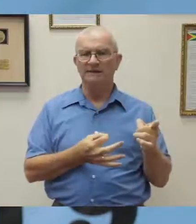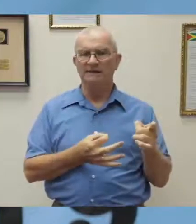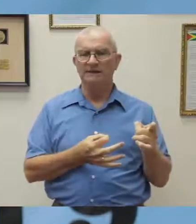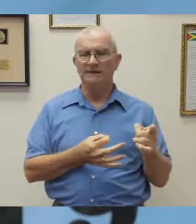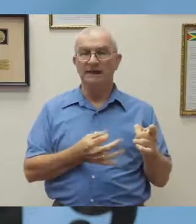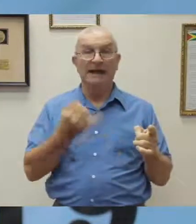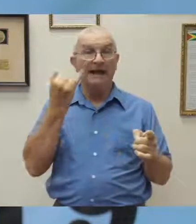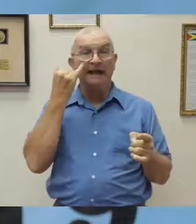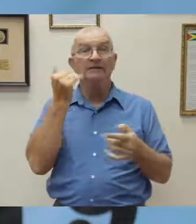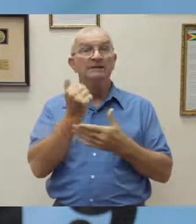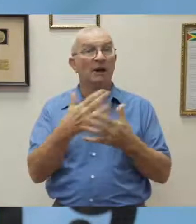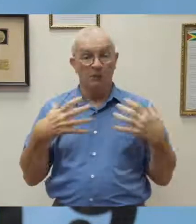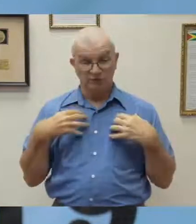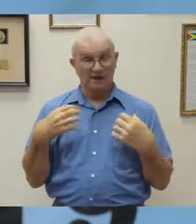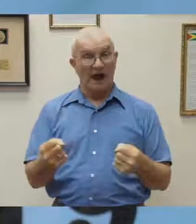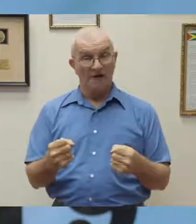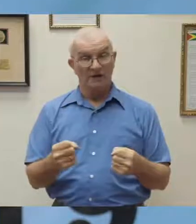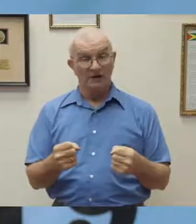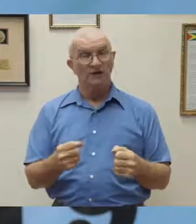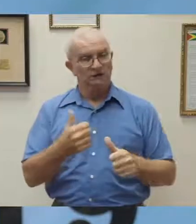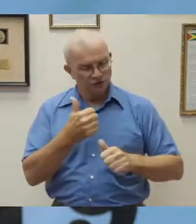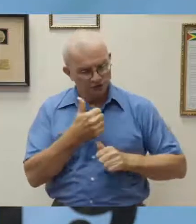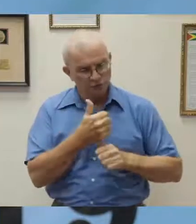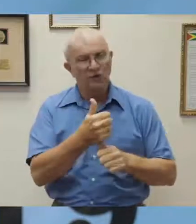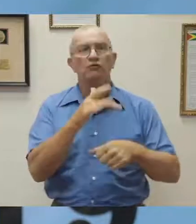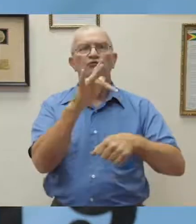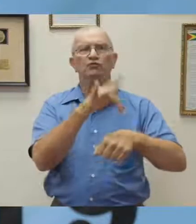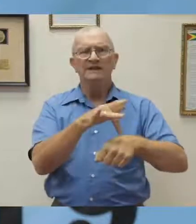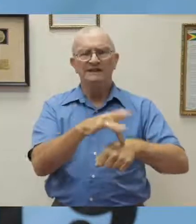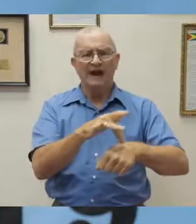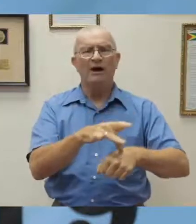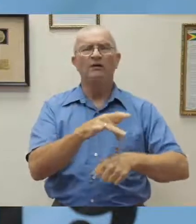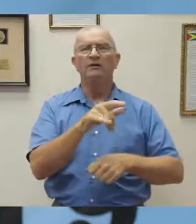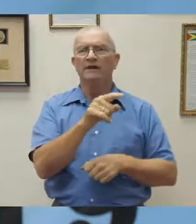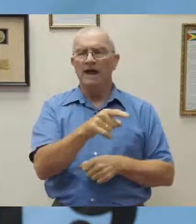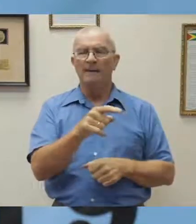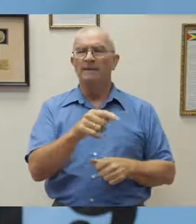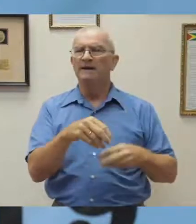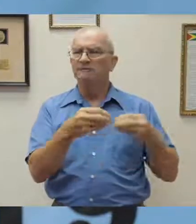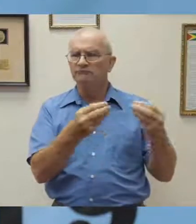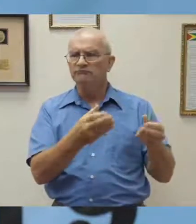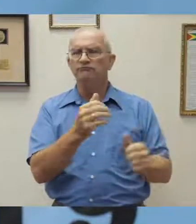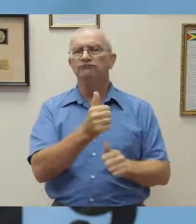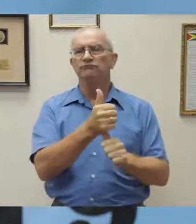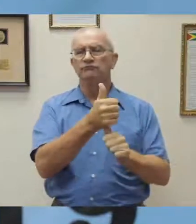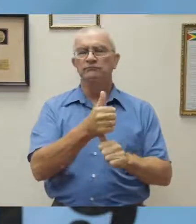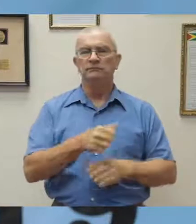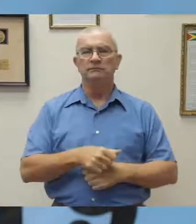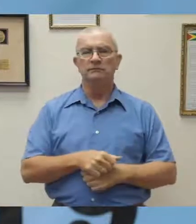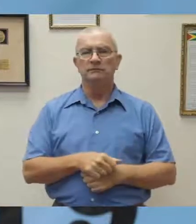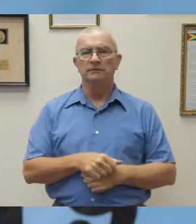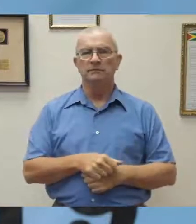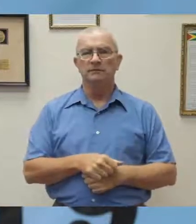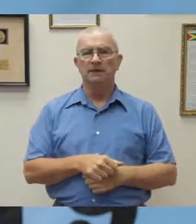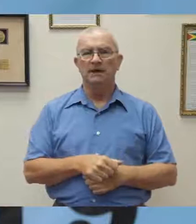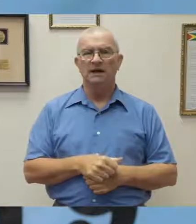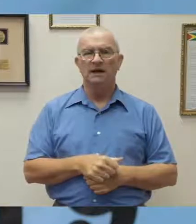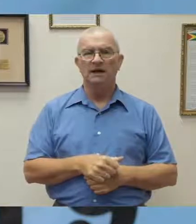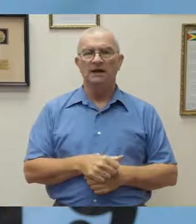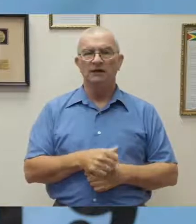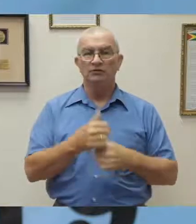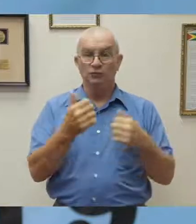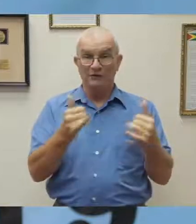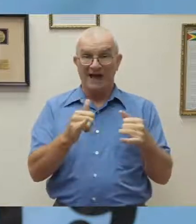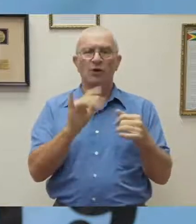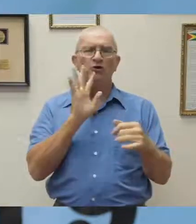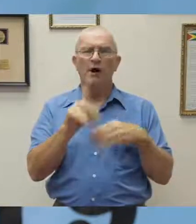someone recovers, you should reach out and give your total support. This brings me to testing